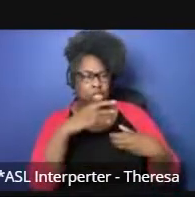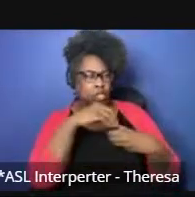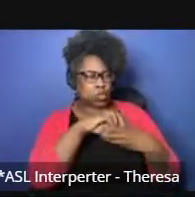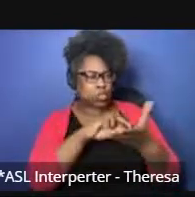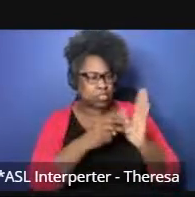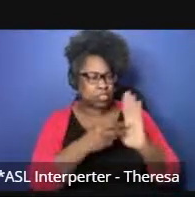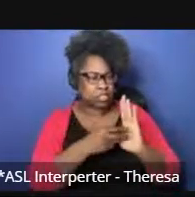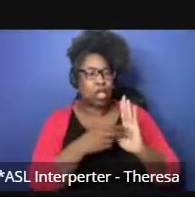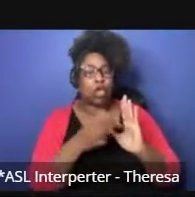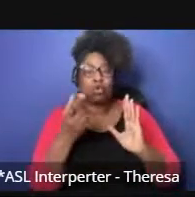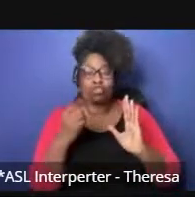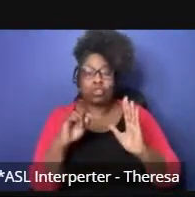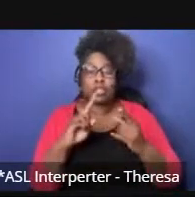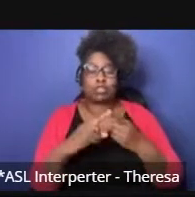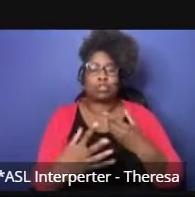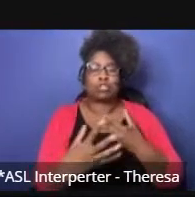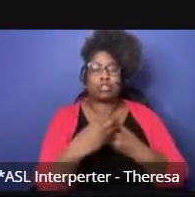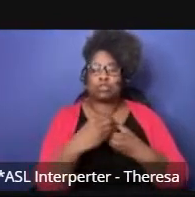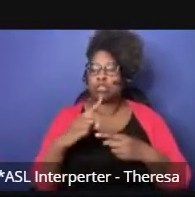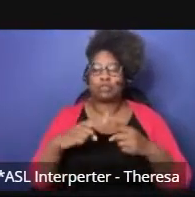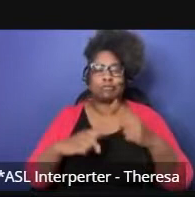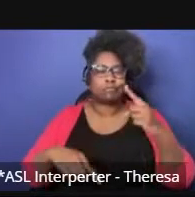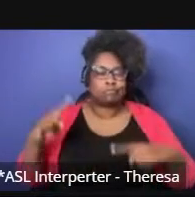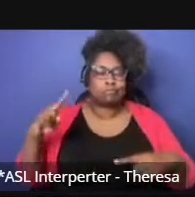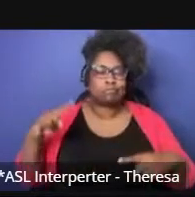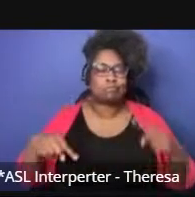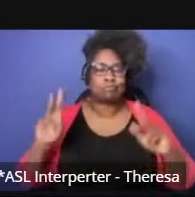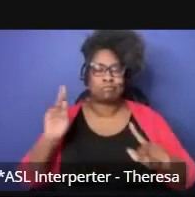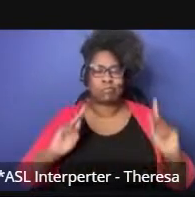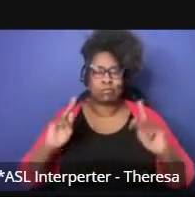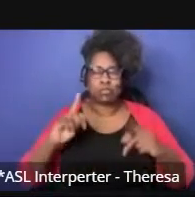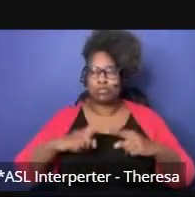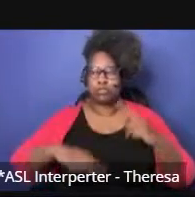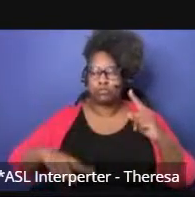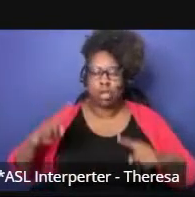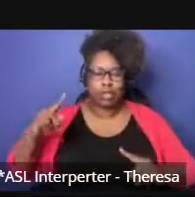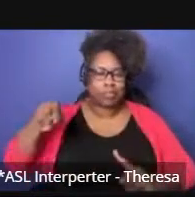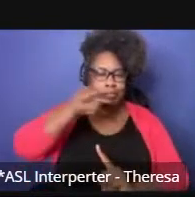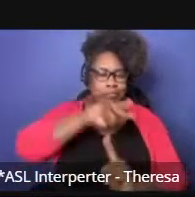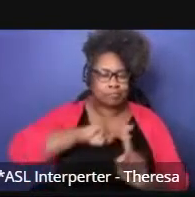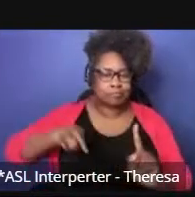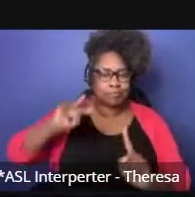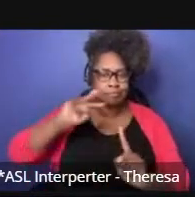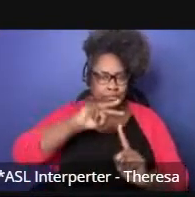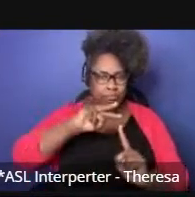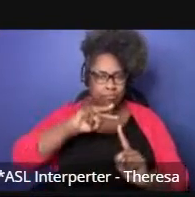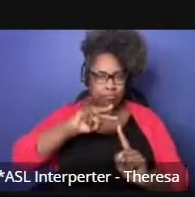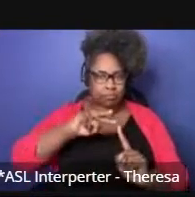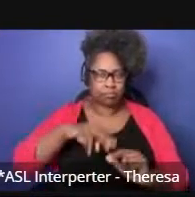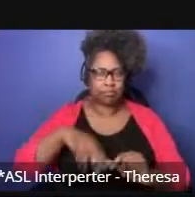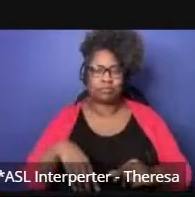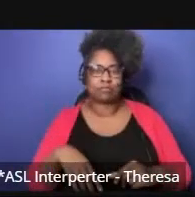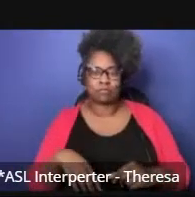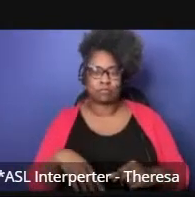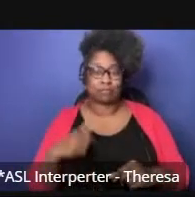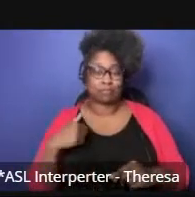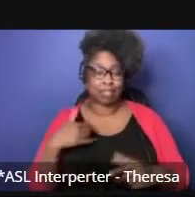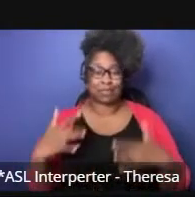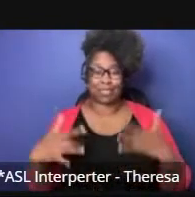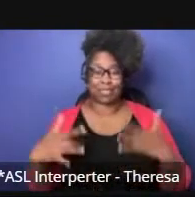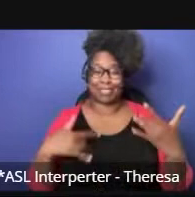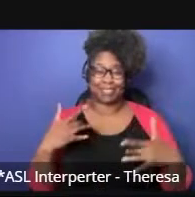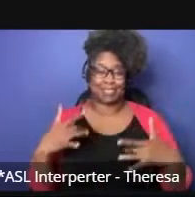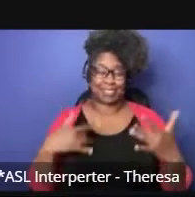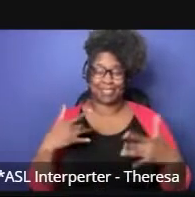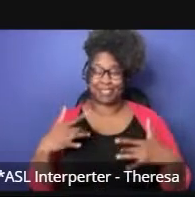varied voices and experiences to the table. And I'm excited that we